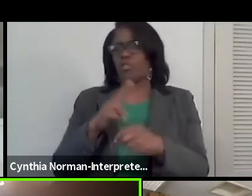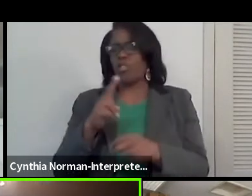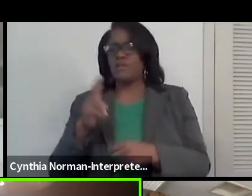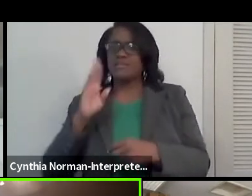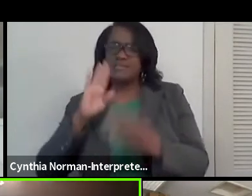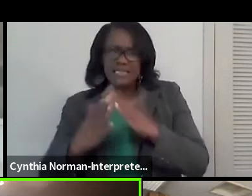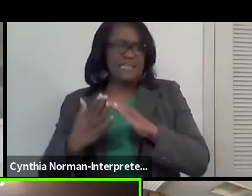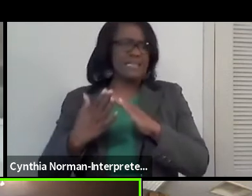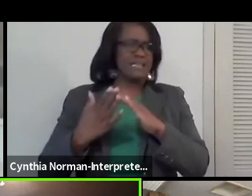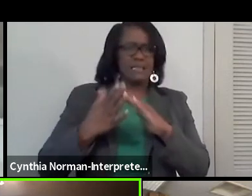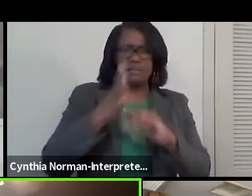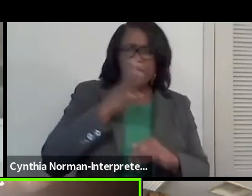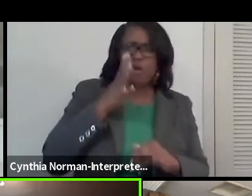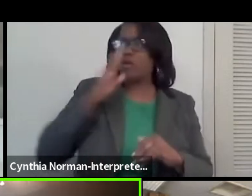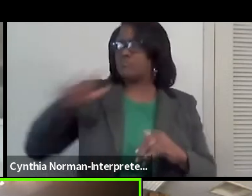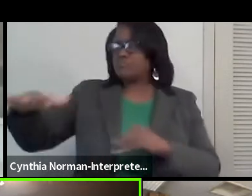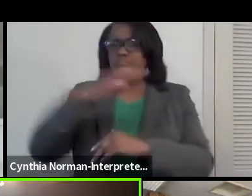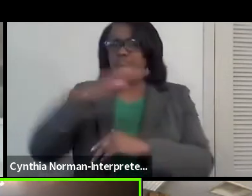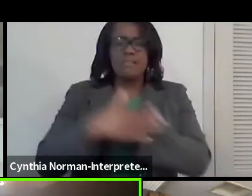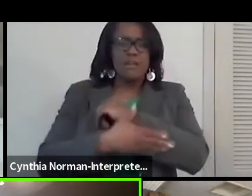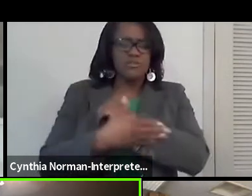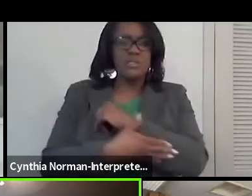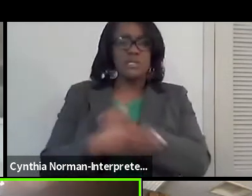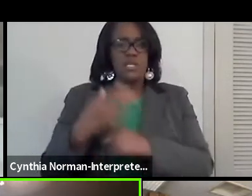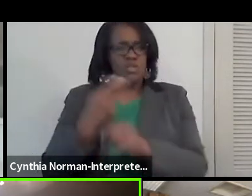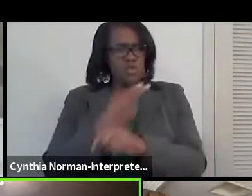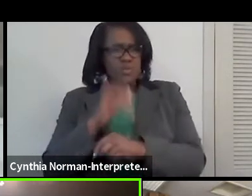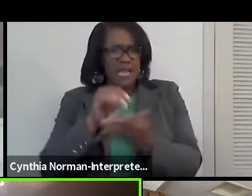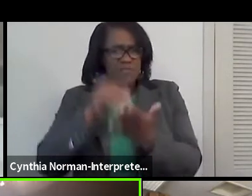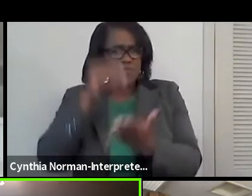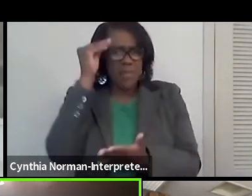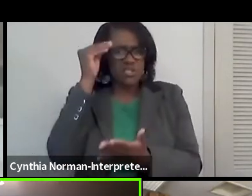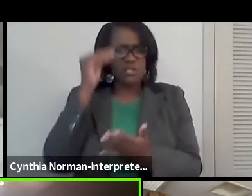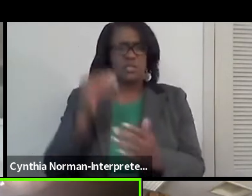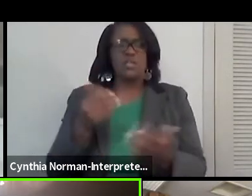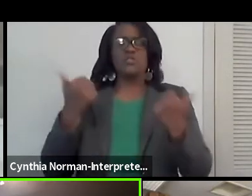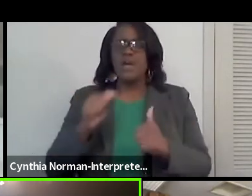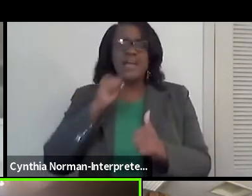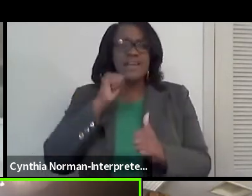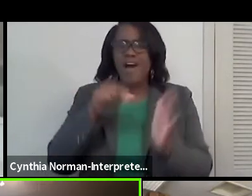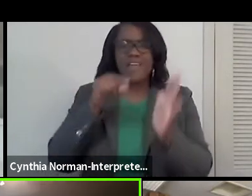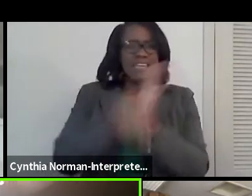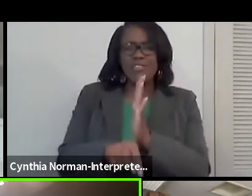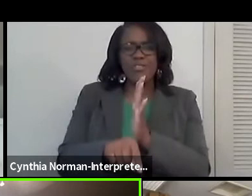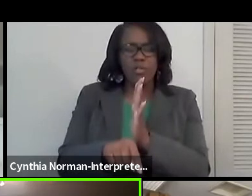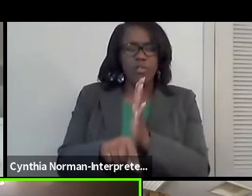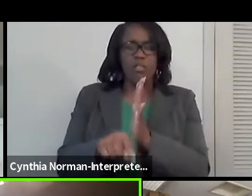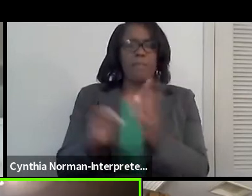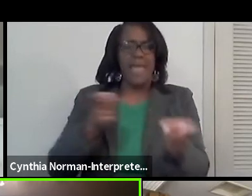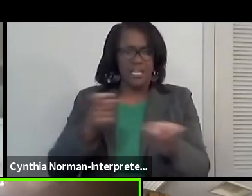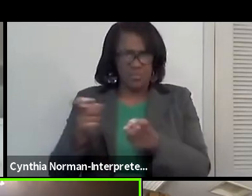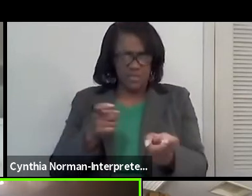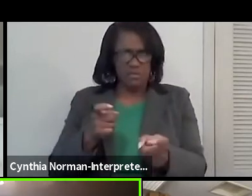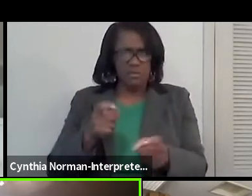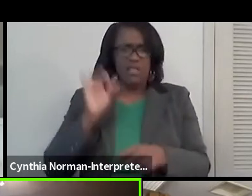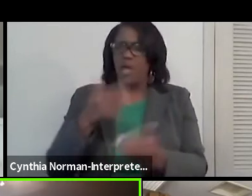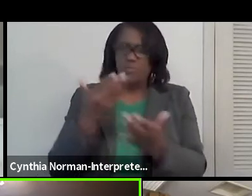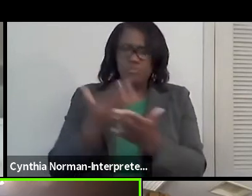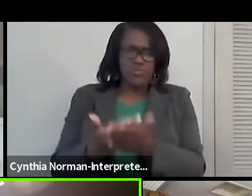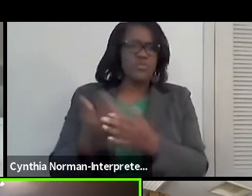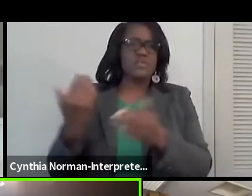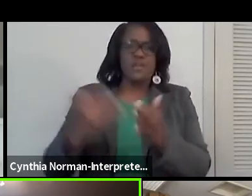can take that information and use it to perfect our non-lethal management strategies, they have been proven time and time again to